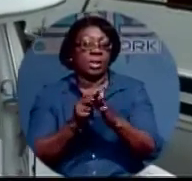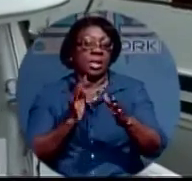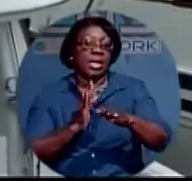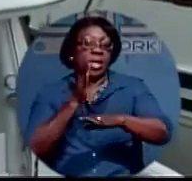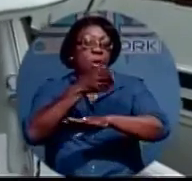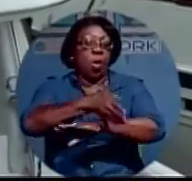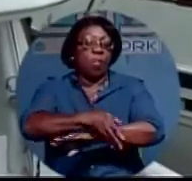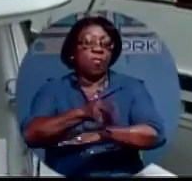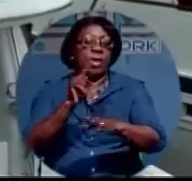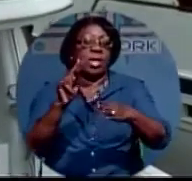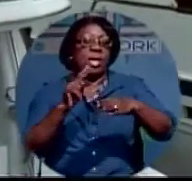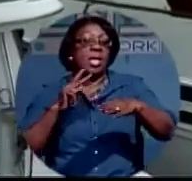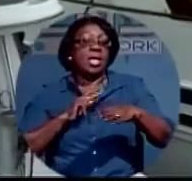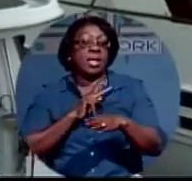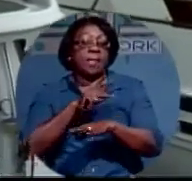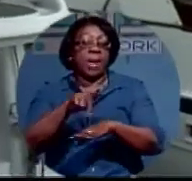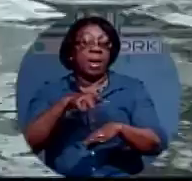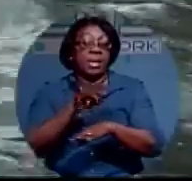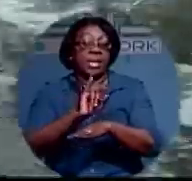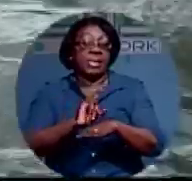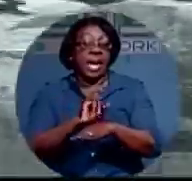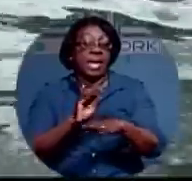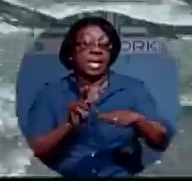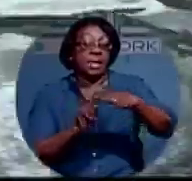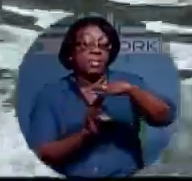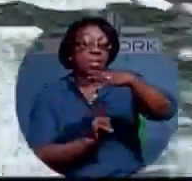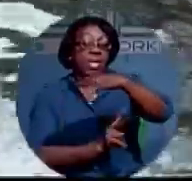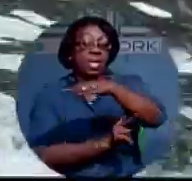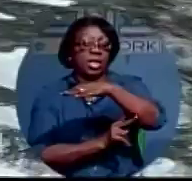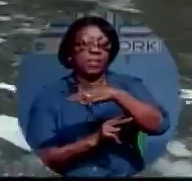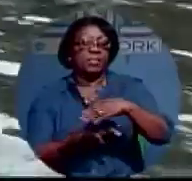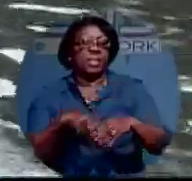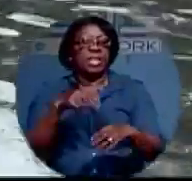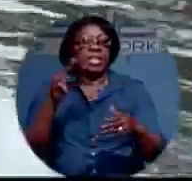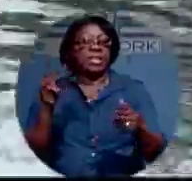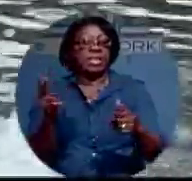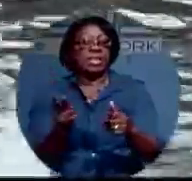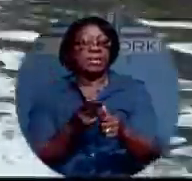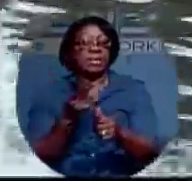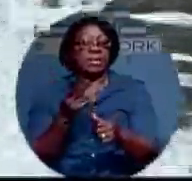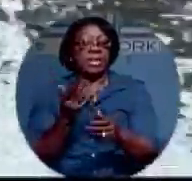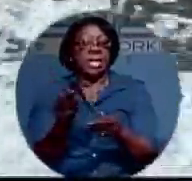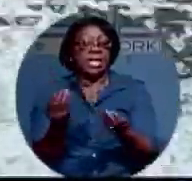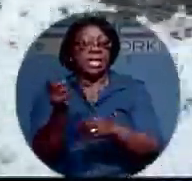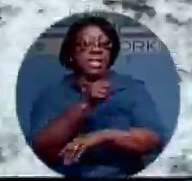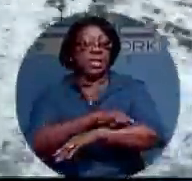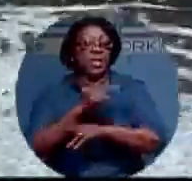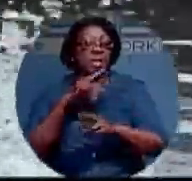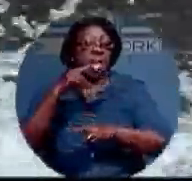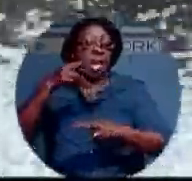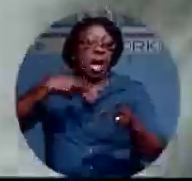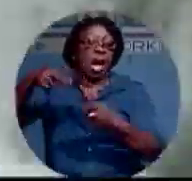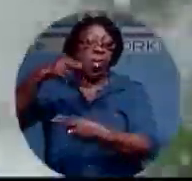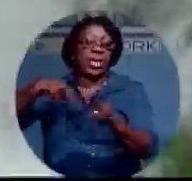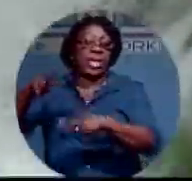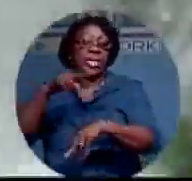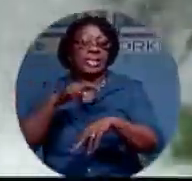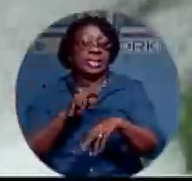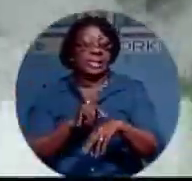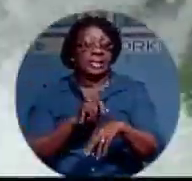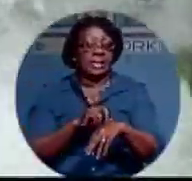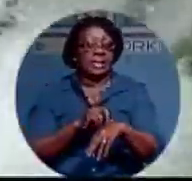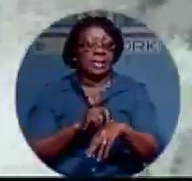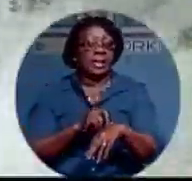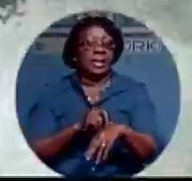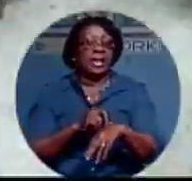bridges. And now, with just 8 days into the 2012 hurricane season, officials from the National Emergency Management Agency,